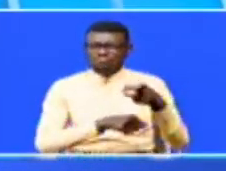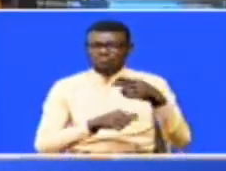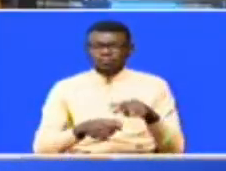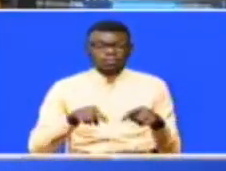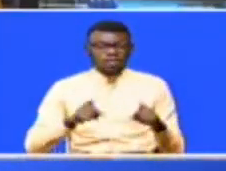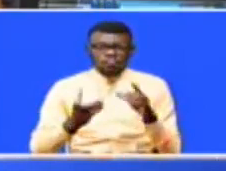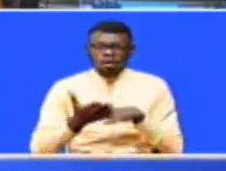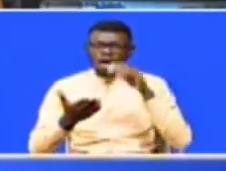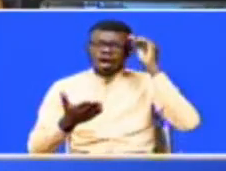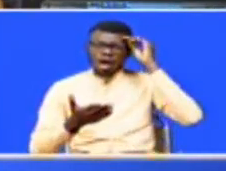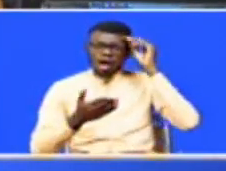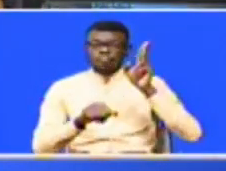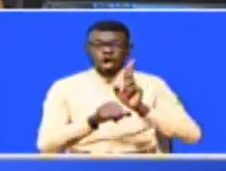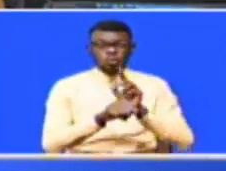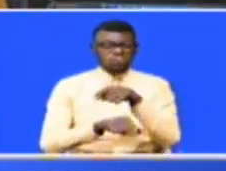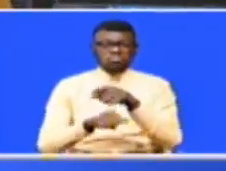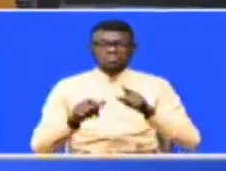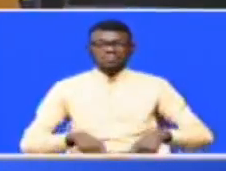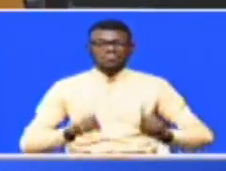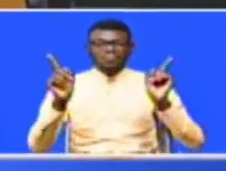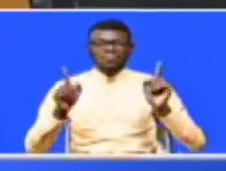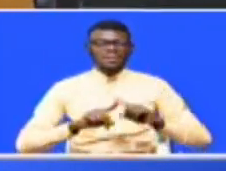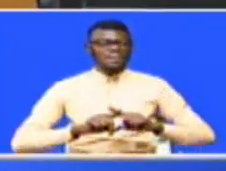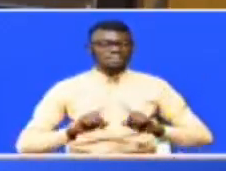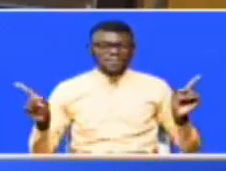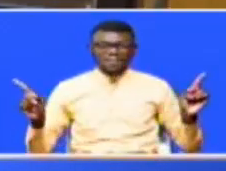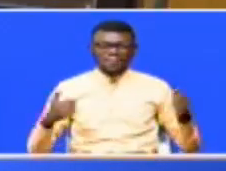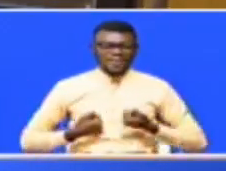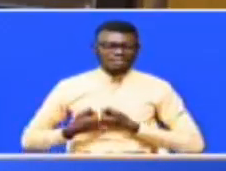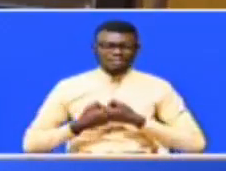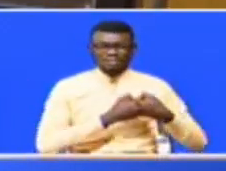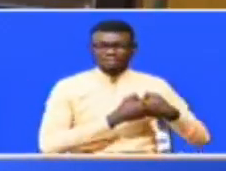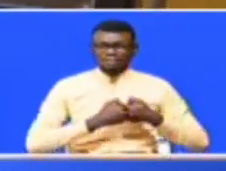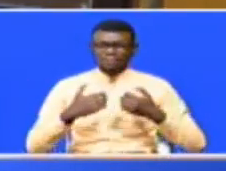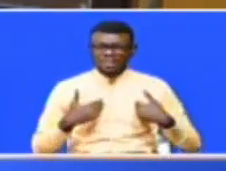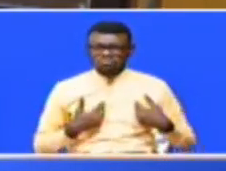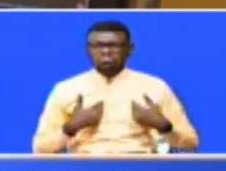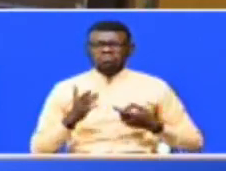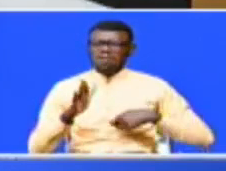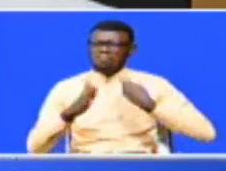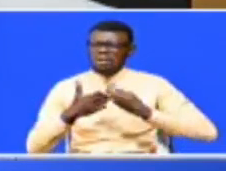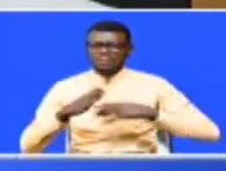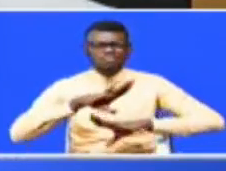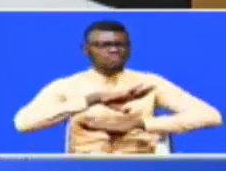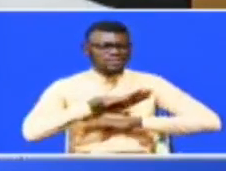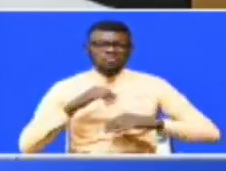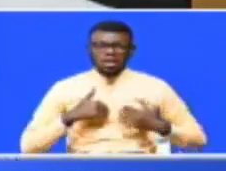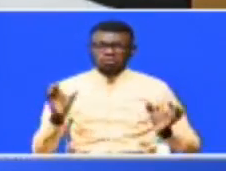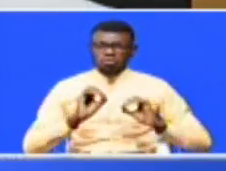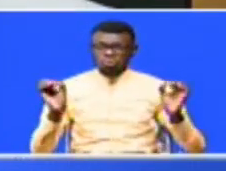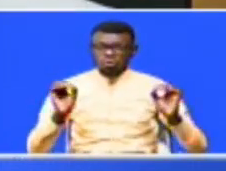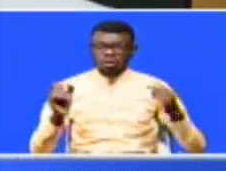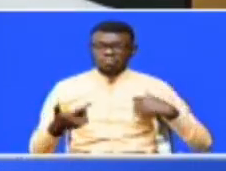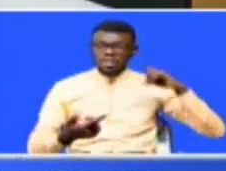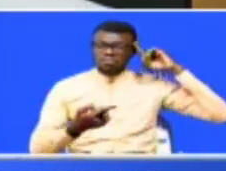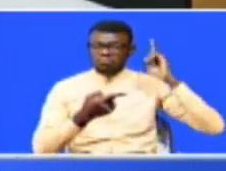kujifunza kuchapisha vifaa hivi mwenyewe, bado anakumbana na changamoto za uhaba wa mashine hizo. And my target is to